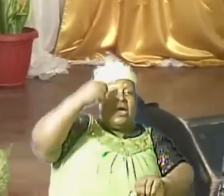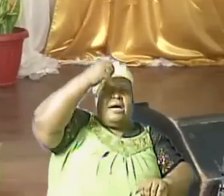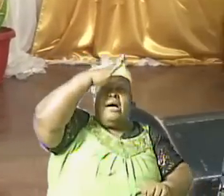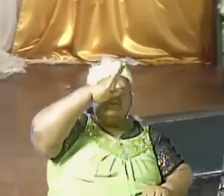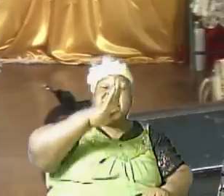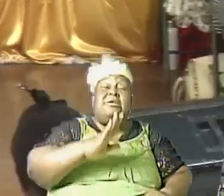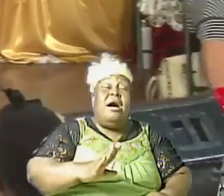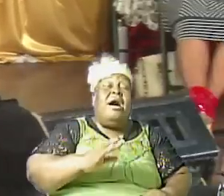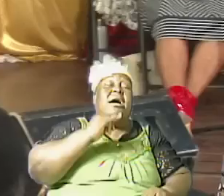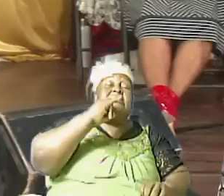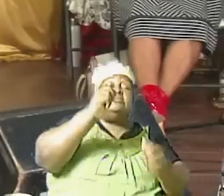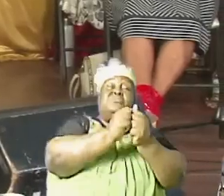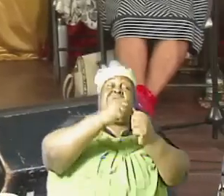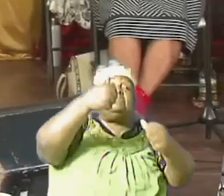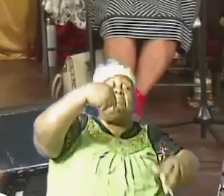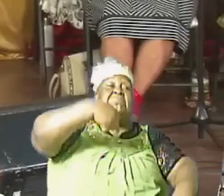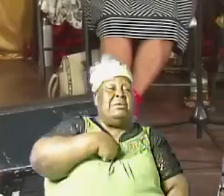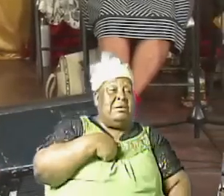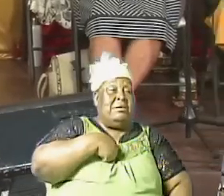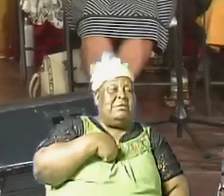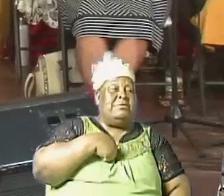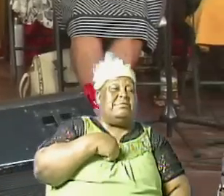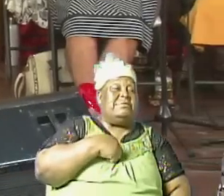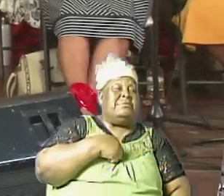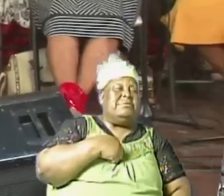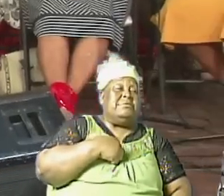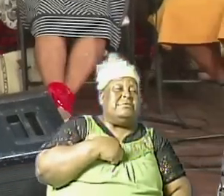because God is with me.